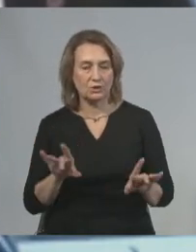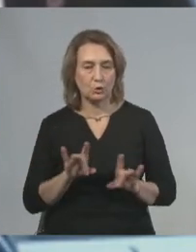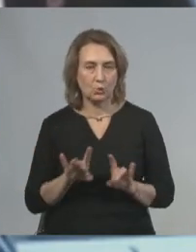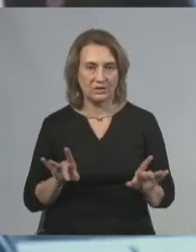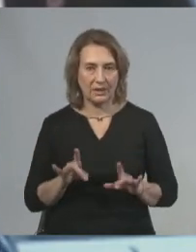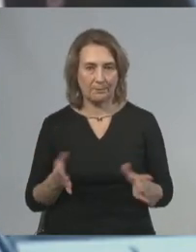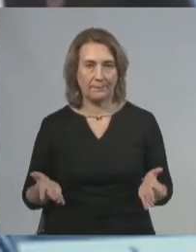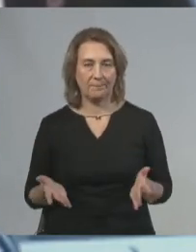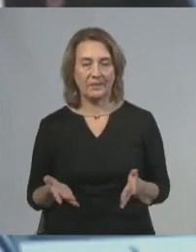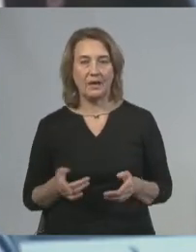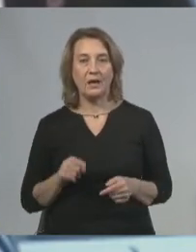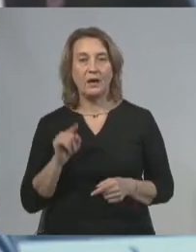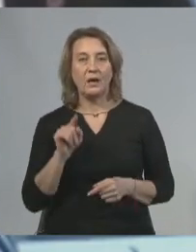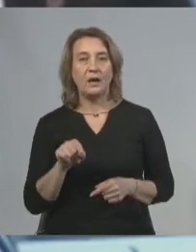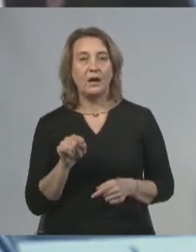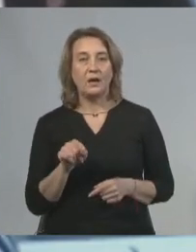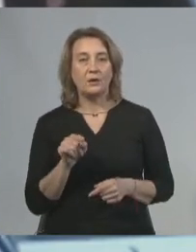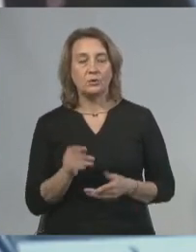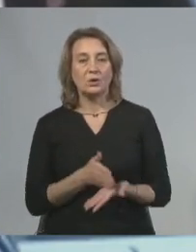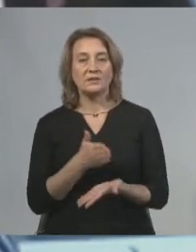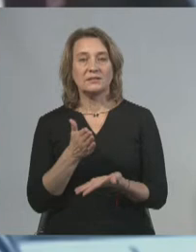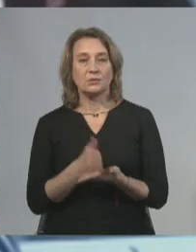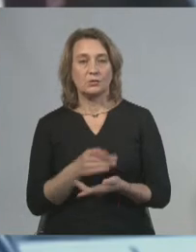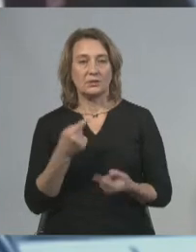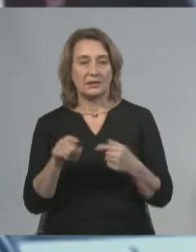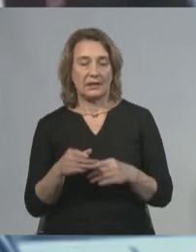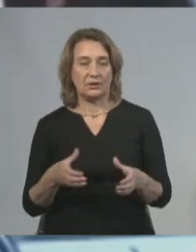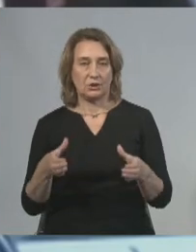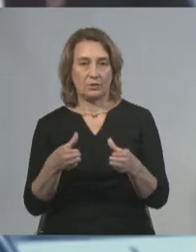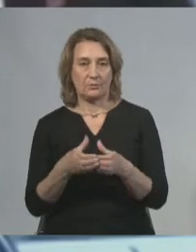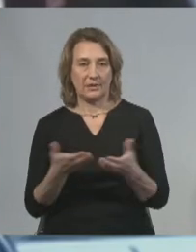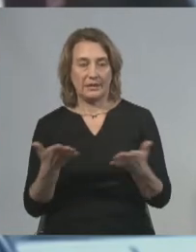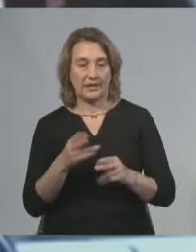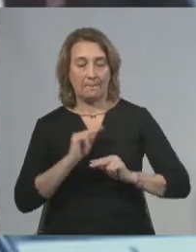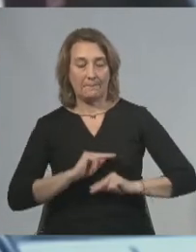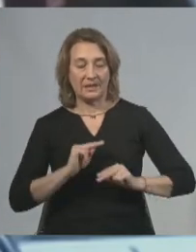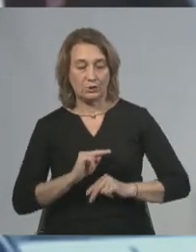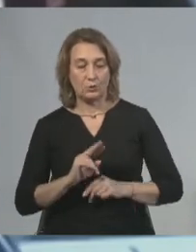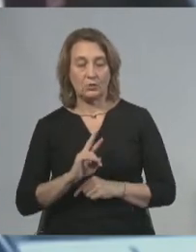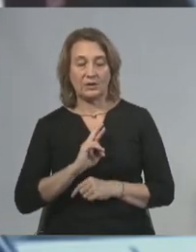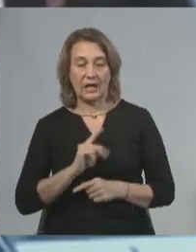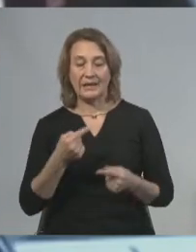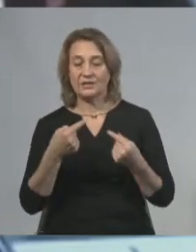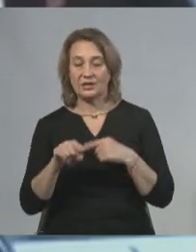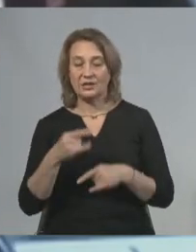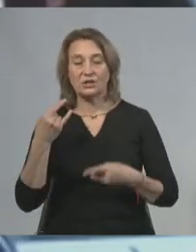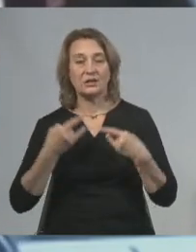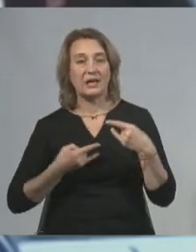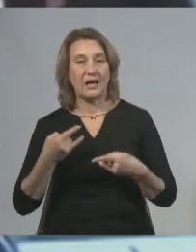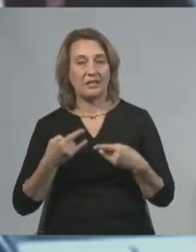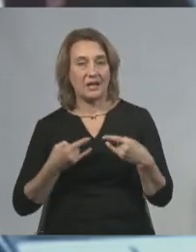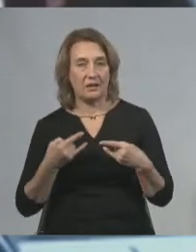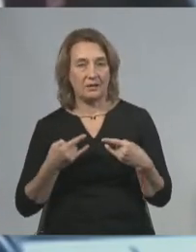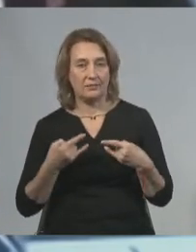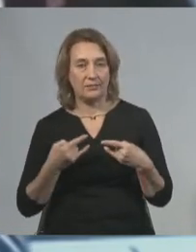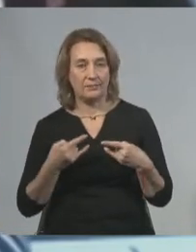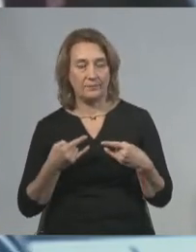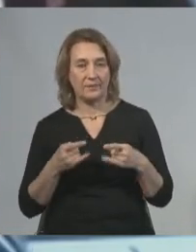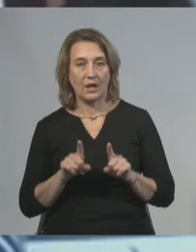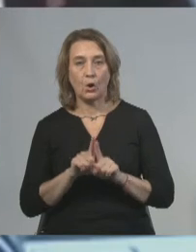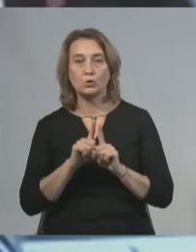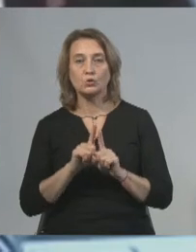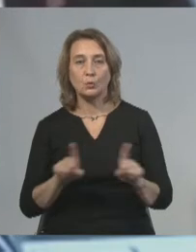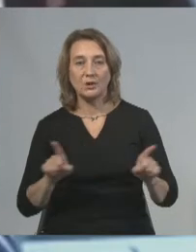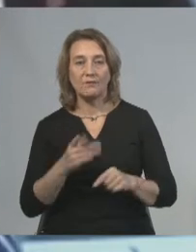i work for uh but also other croatian commercial televisions especially when it comes to their